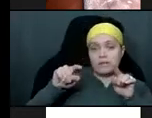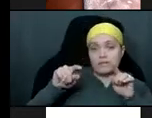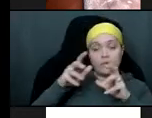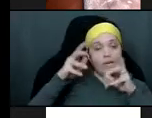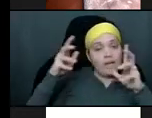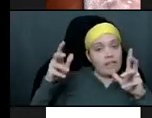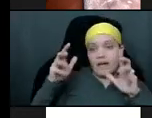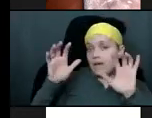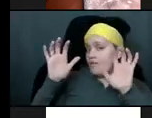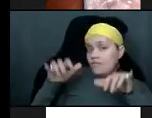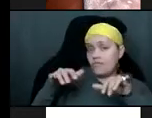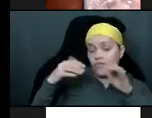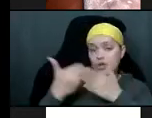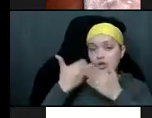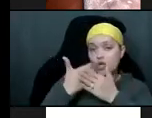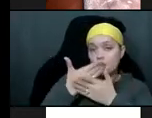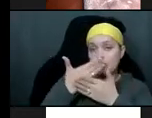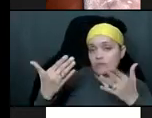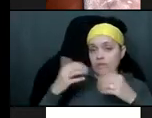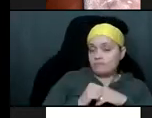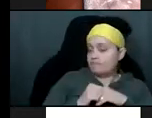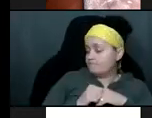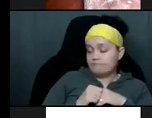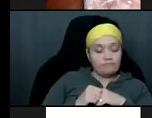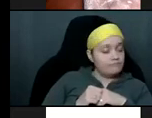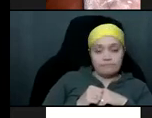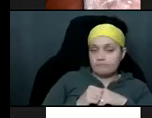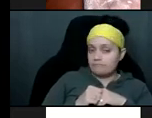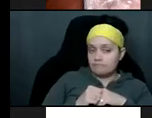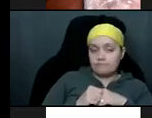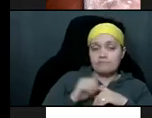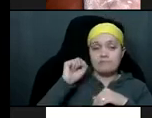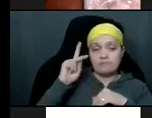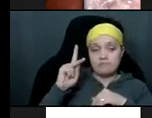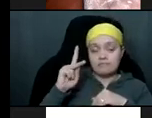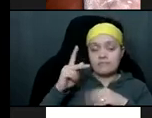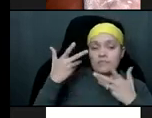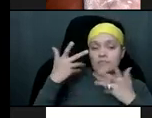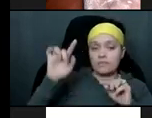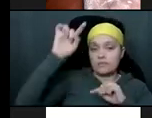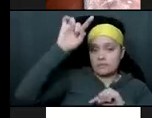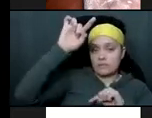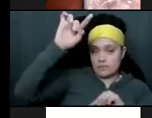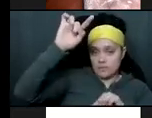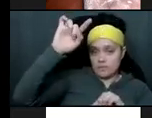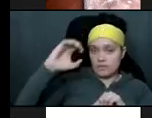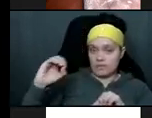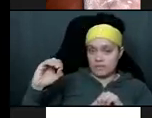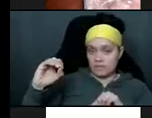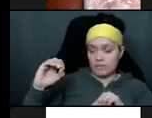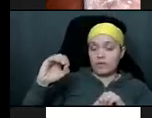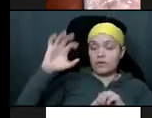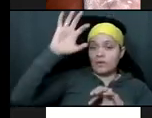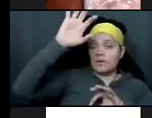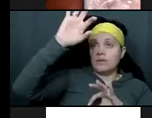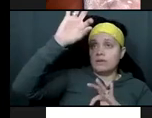lot of new stuff. Okay. All right. So those are the extremes. Now, 90,